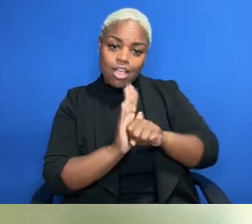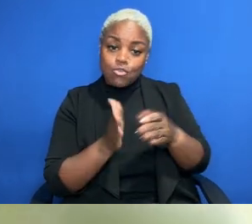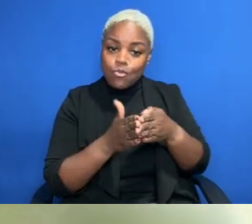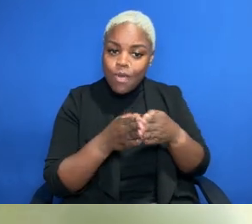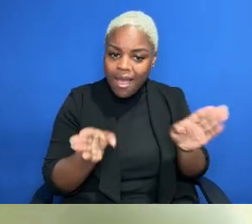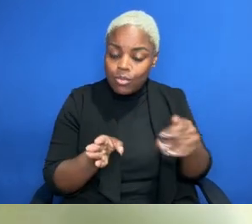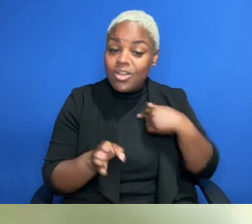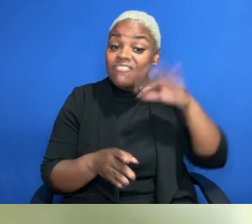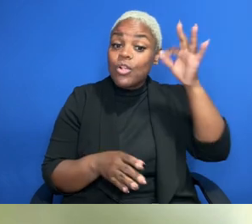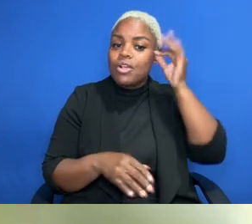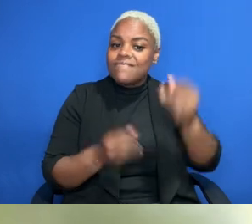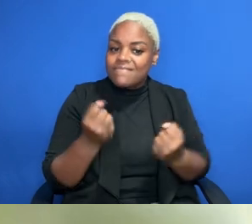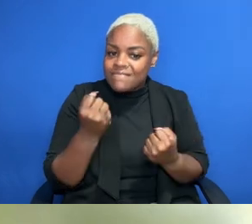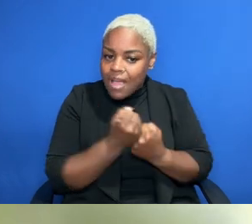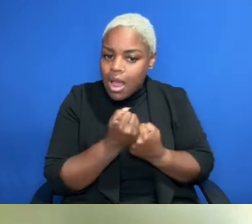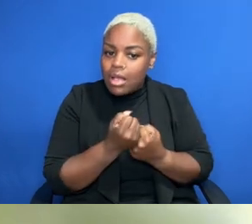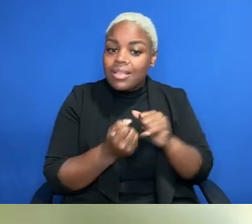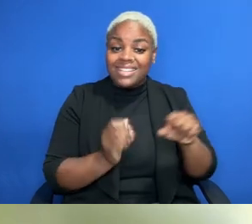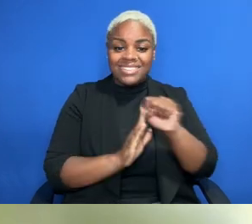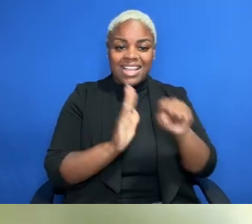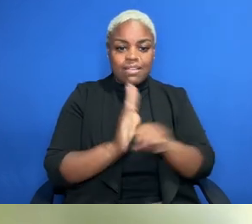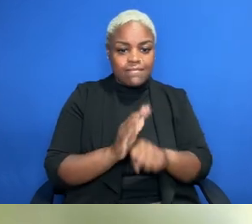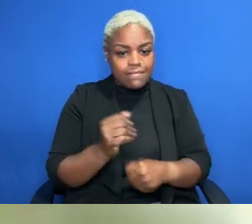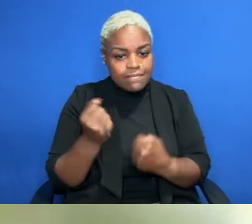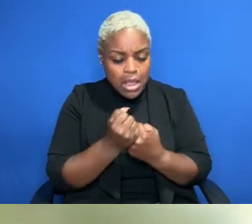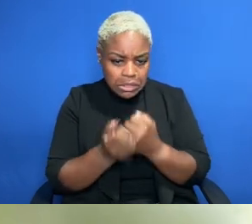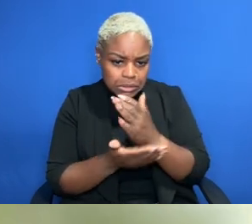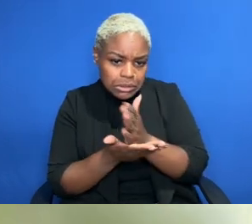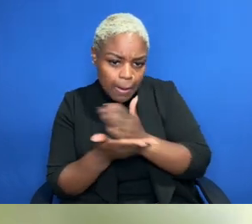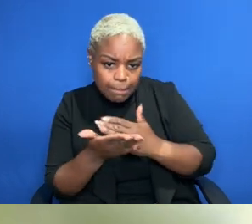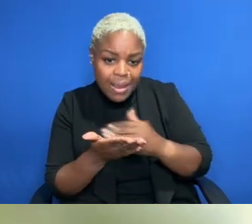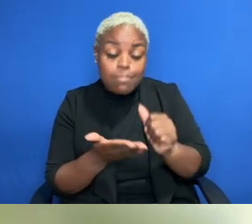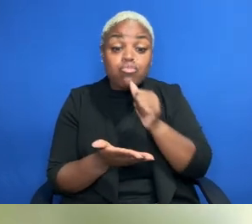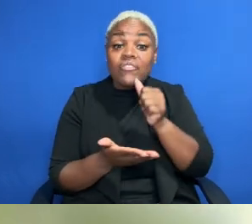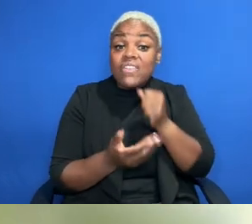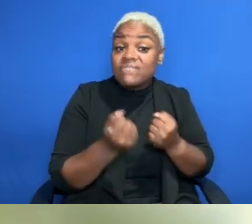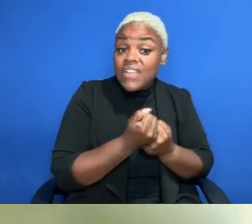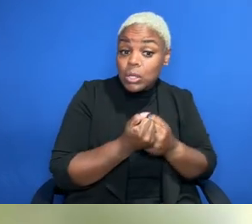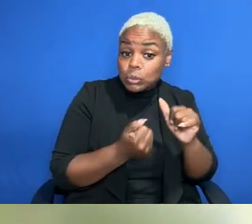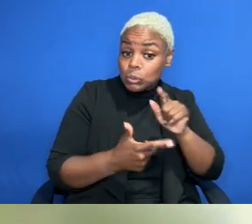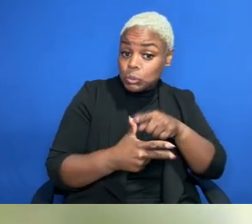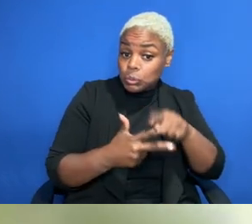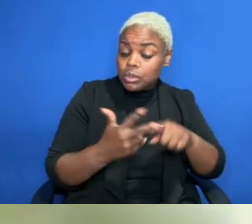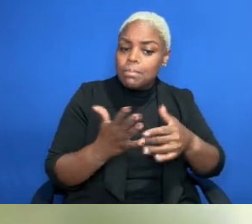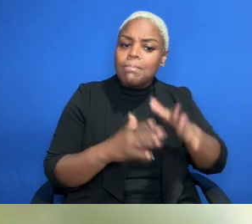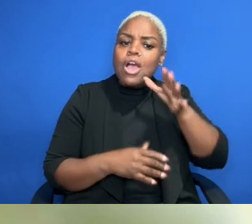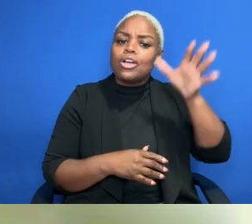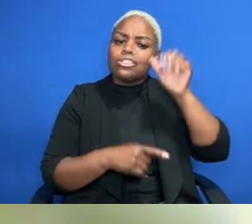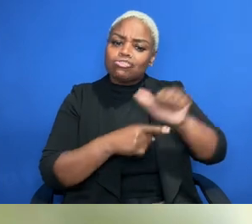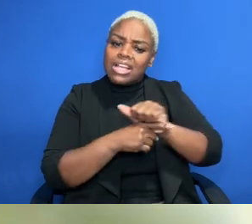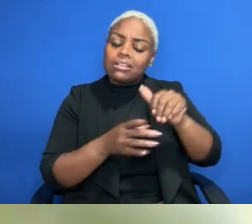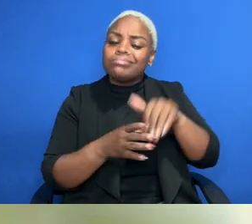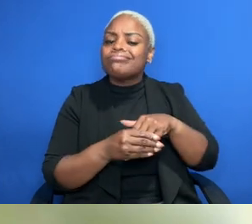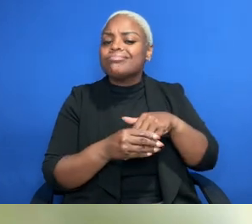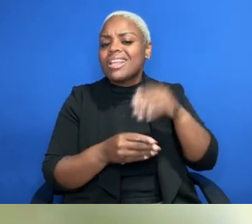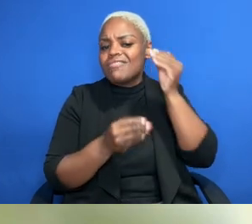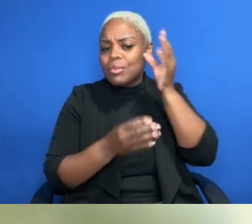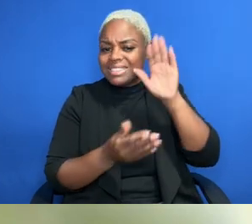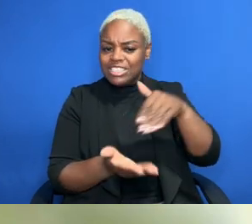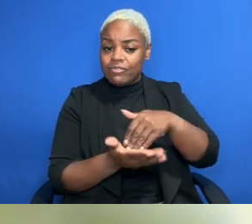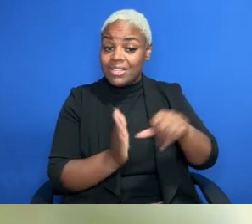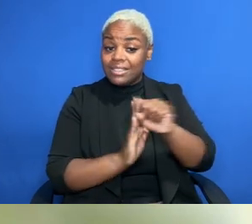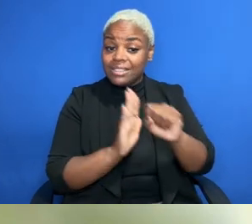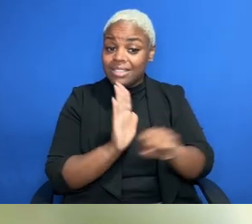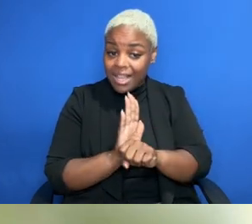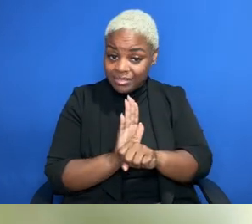nonprofit working statewide. We are federally funded and some state funding, private funding, but we are the Parent Training and